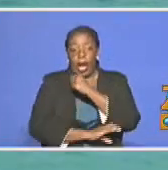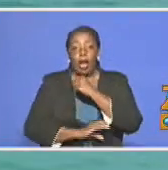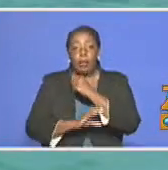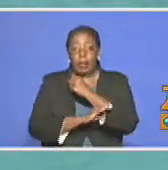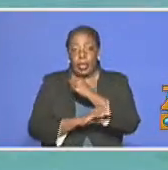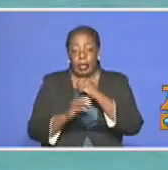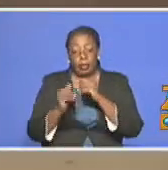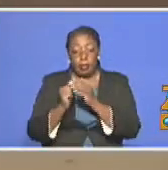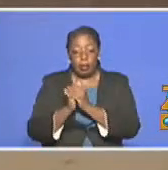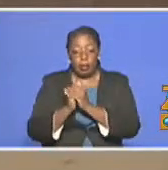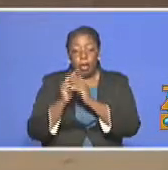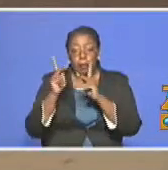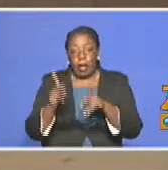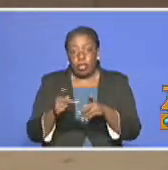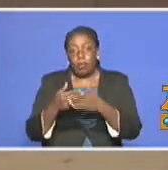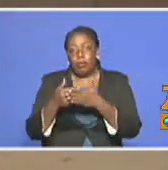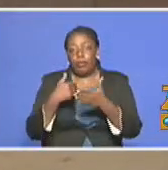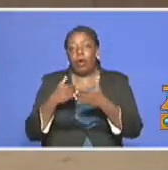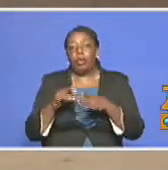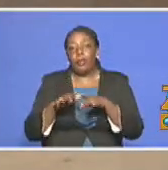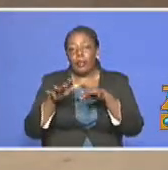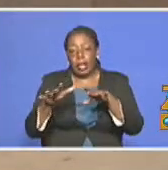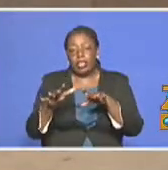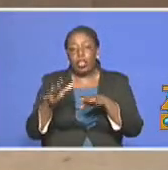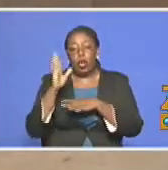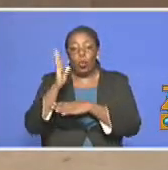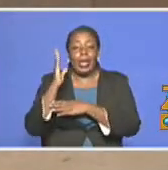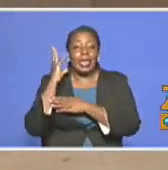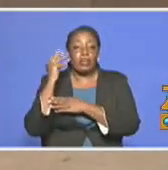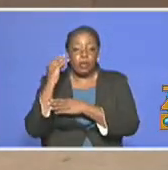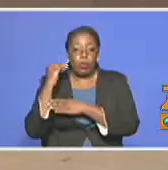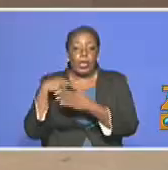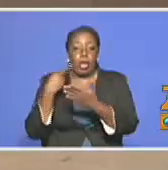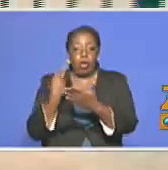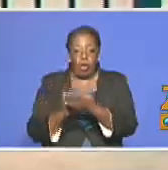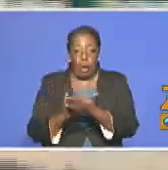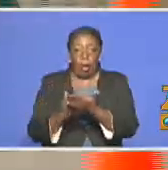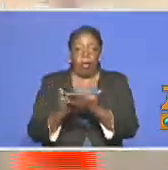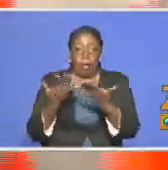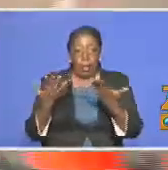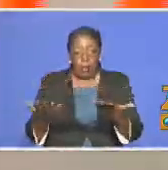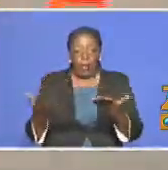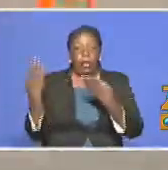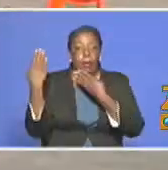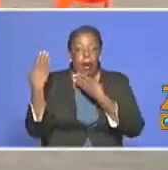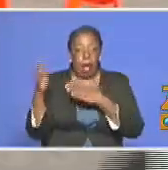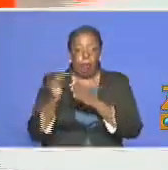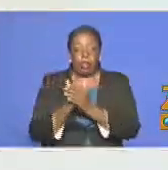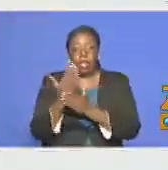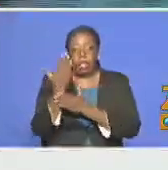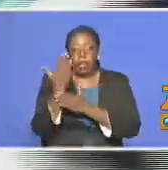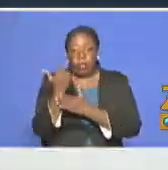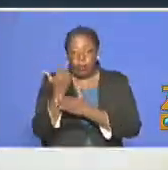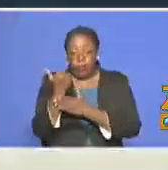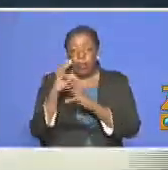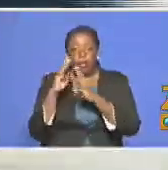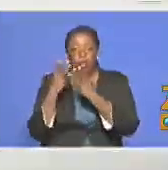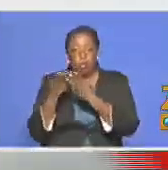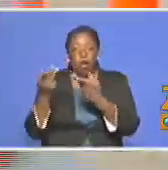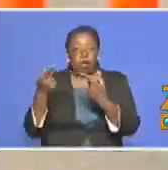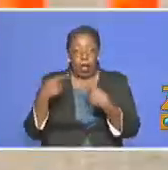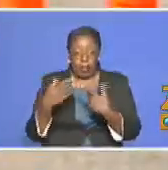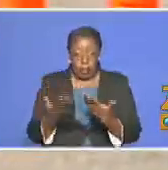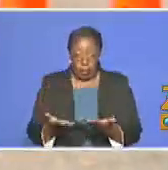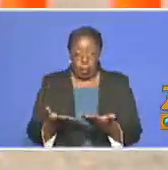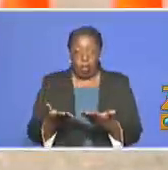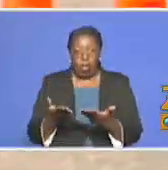seas since the COVID-19 pandemic, will experience when they arrive in the Bahamas. The 15-deck cruise ship arrived here